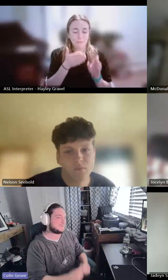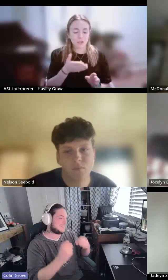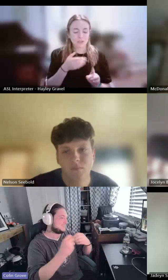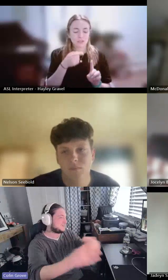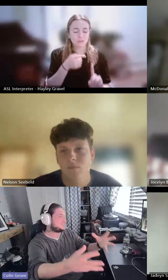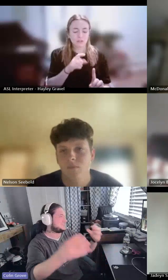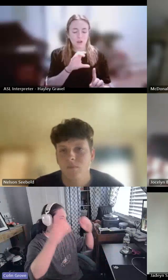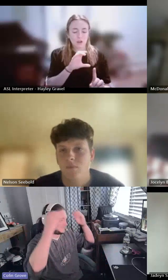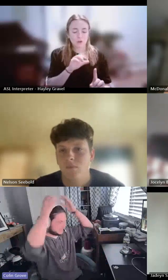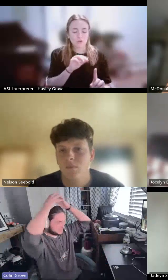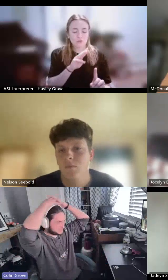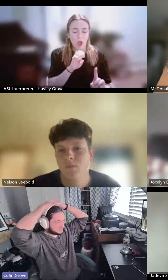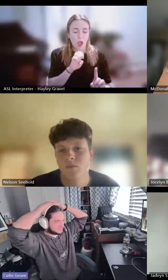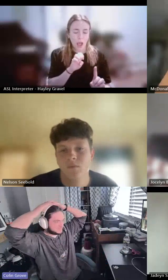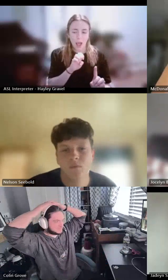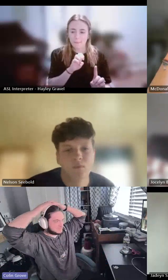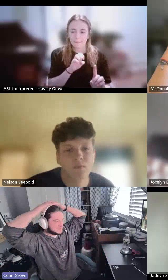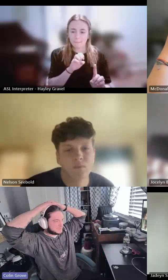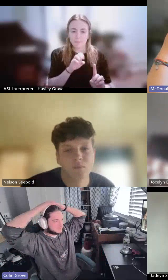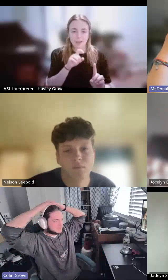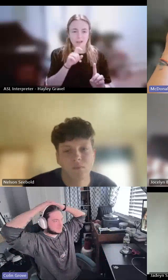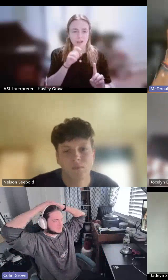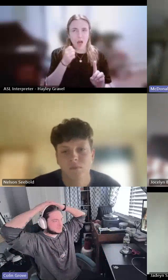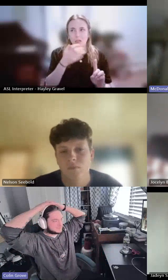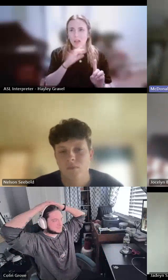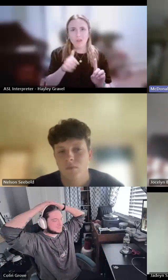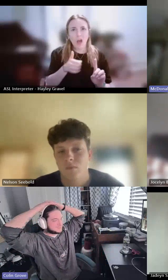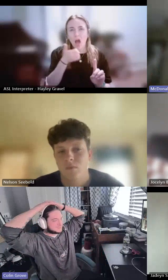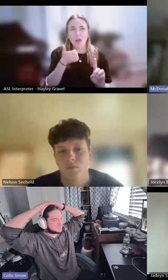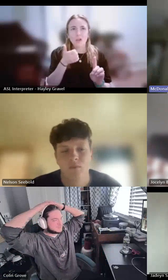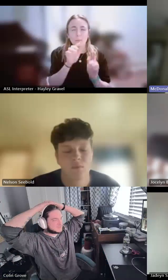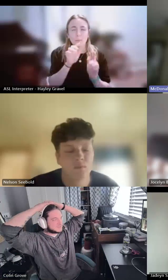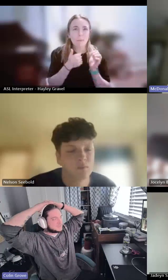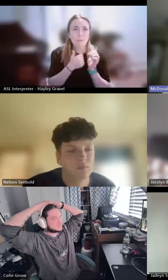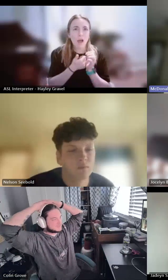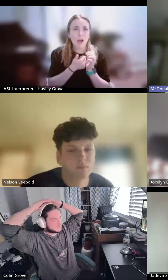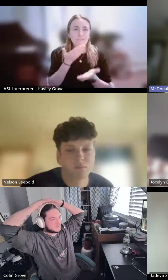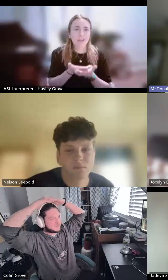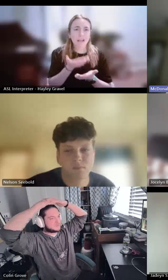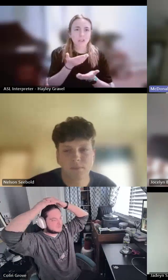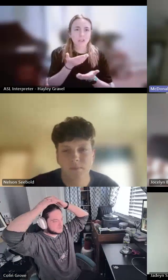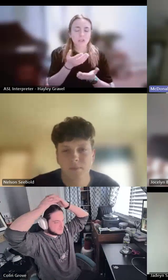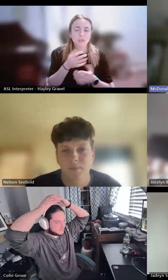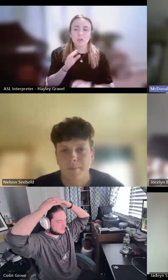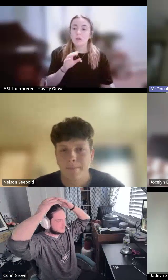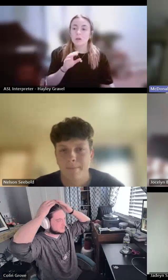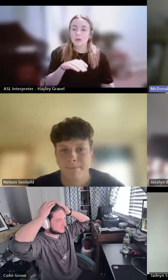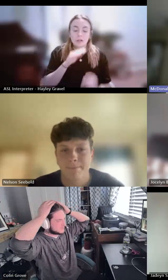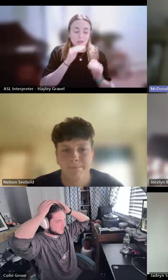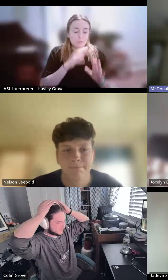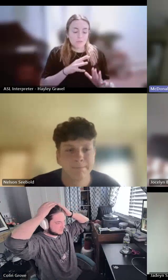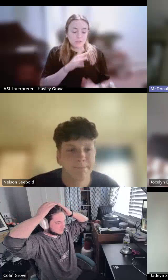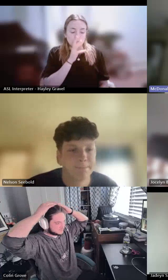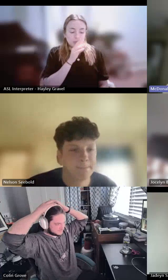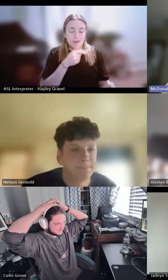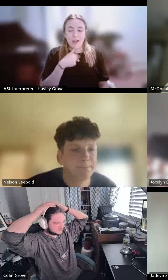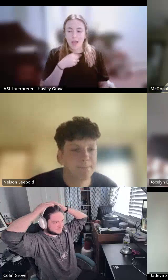I don't know, I'm getting lost in the research. I'll put it that So way. I'm gonna say this. I'm gonna give you some suggestions right